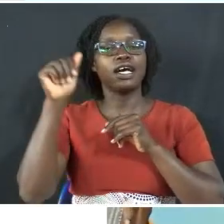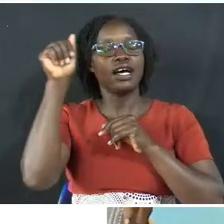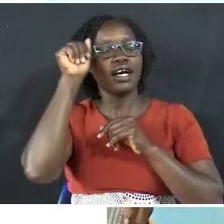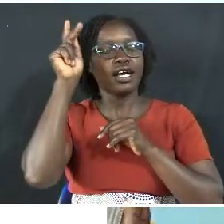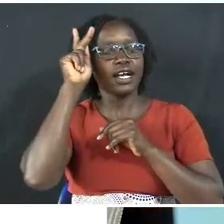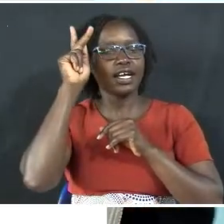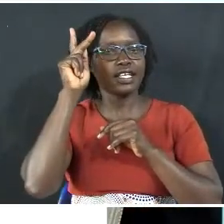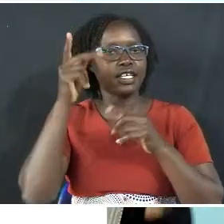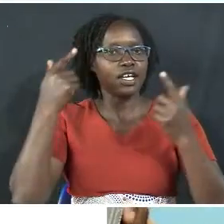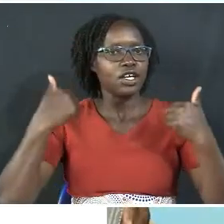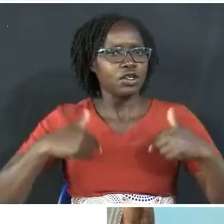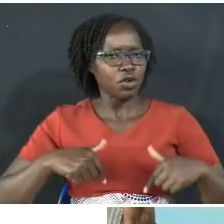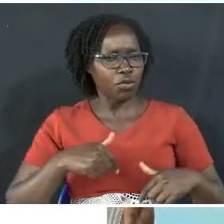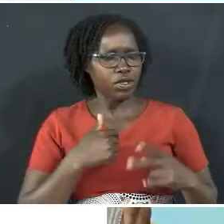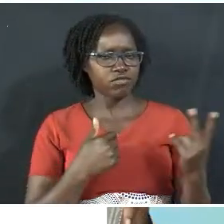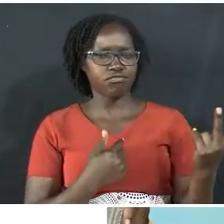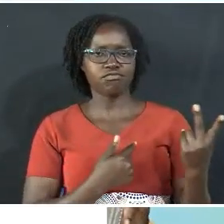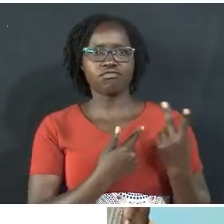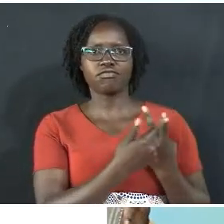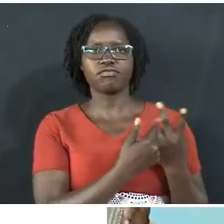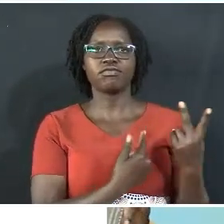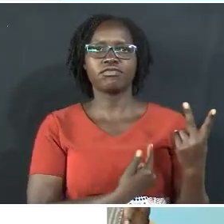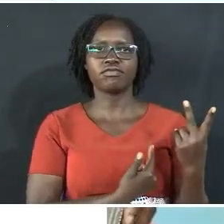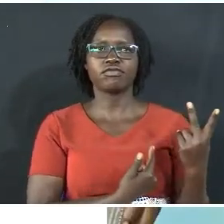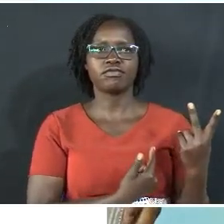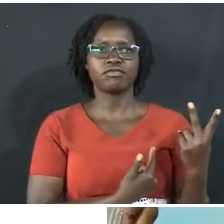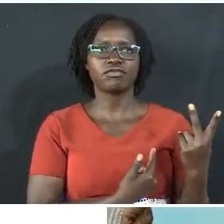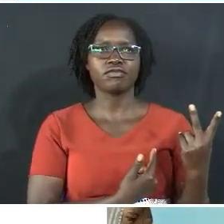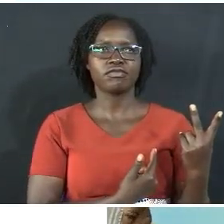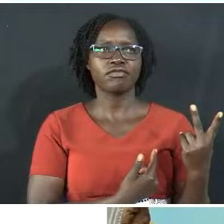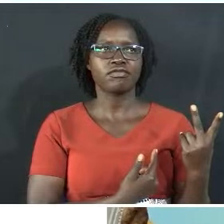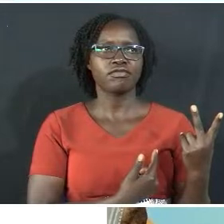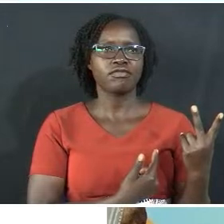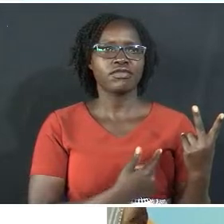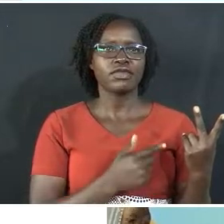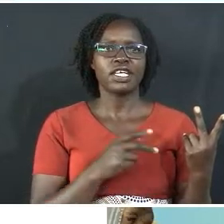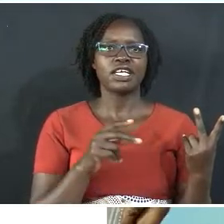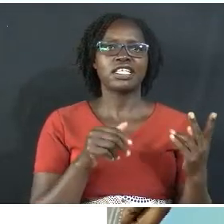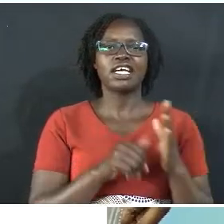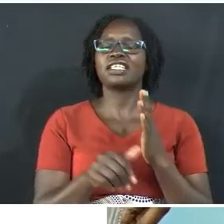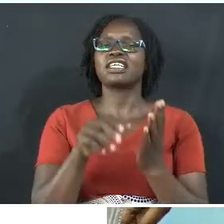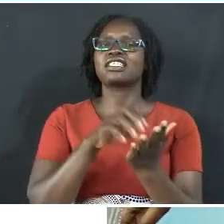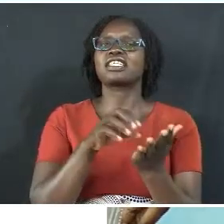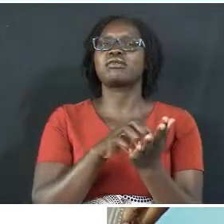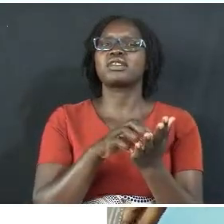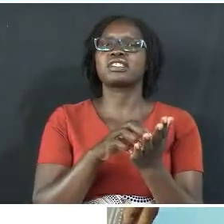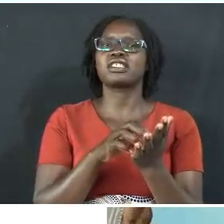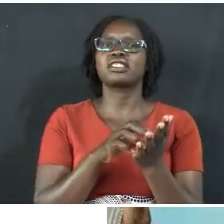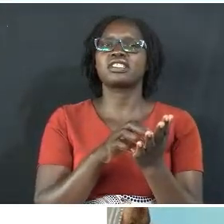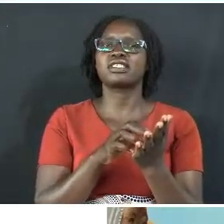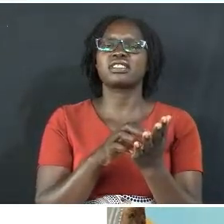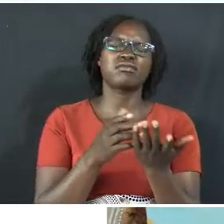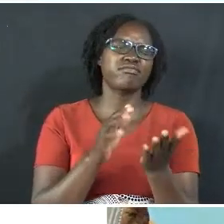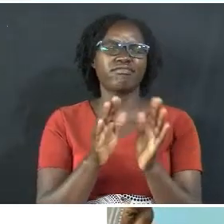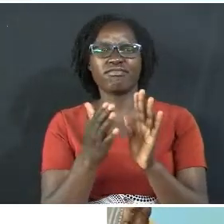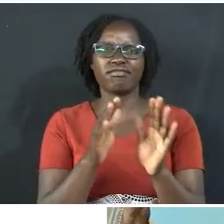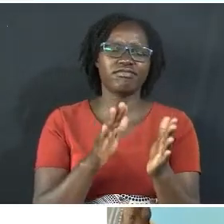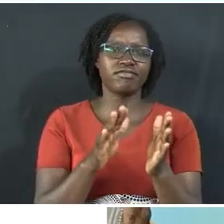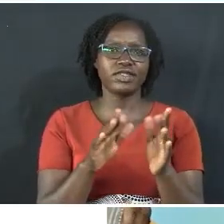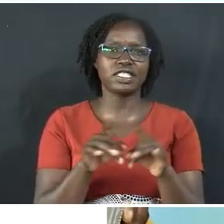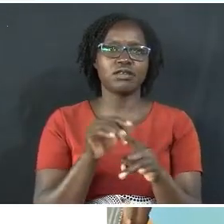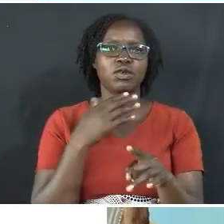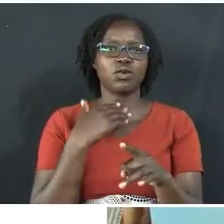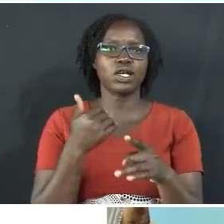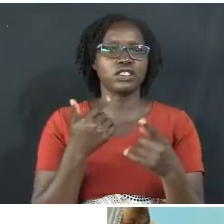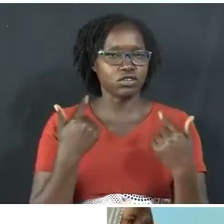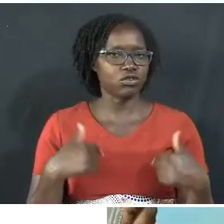robe and mine, these are not things that under the circumstances married men like us would want